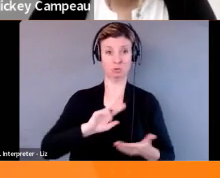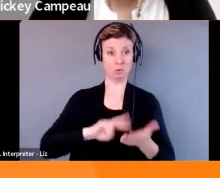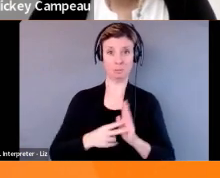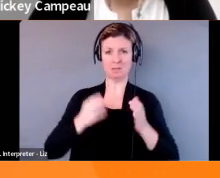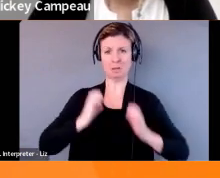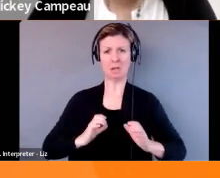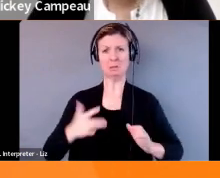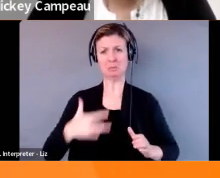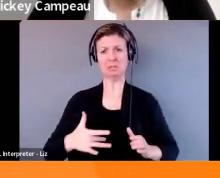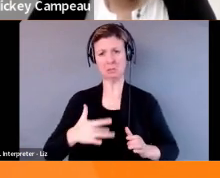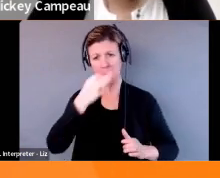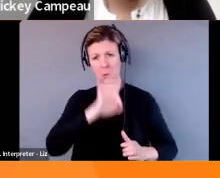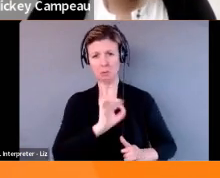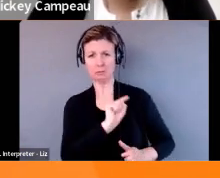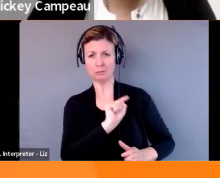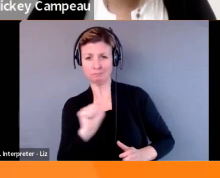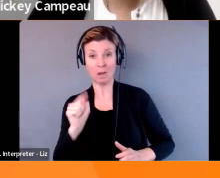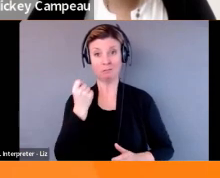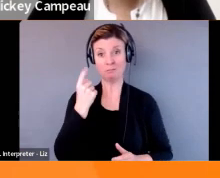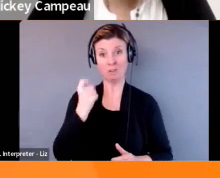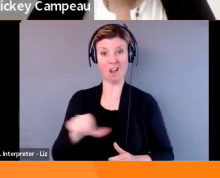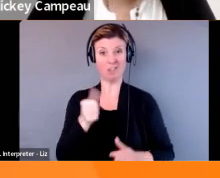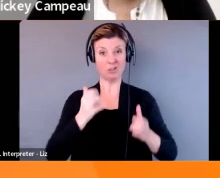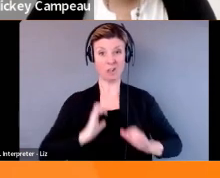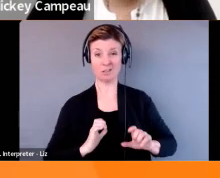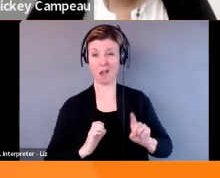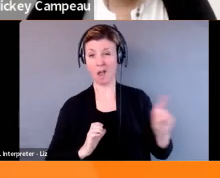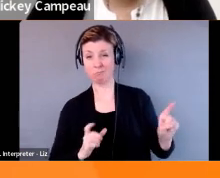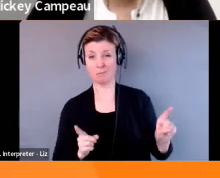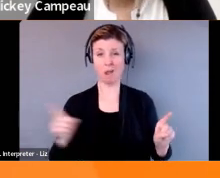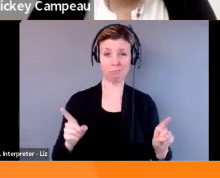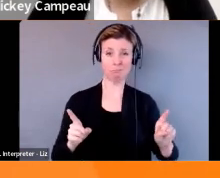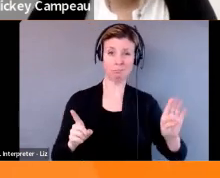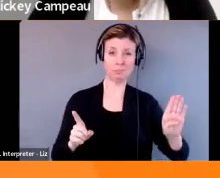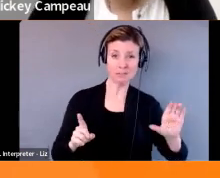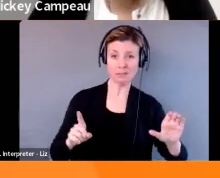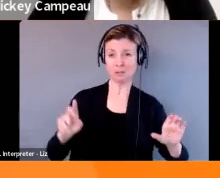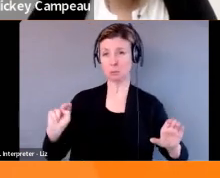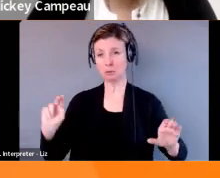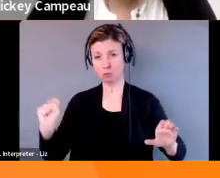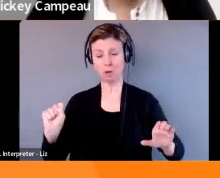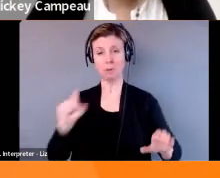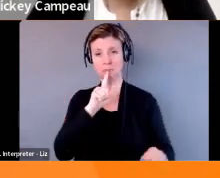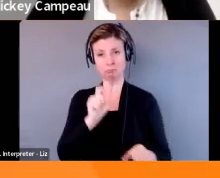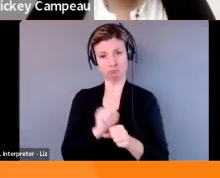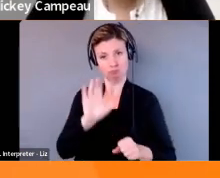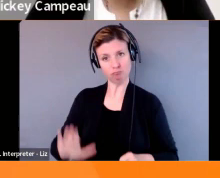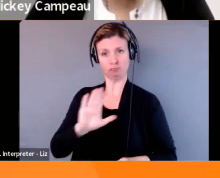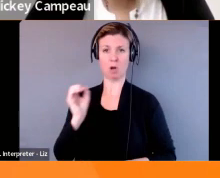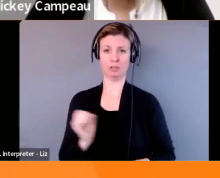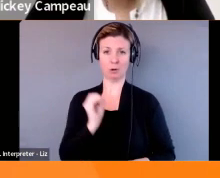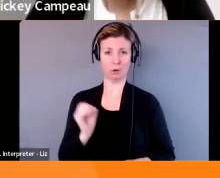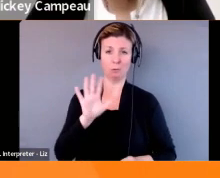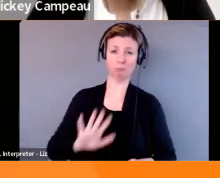by, we do have clients in BC all the way to Nova Scotia and throughout all parts of the province of Ontario. We do